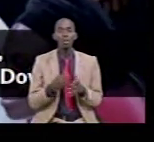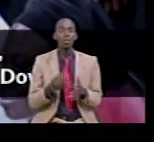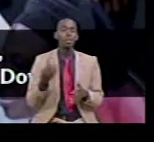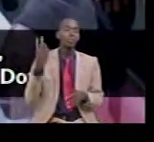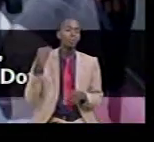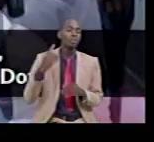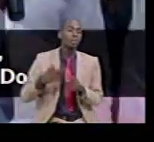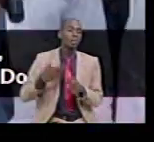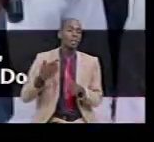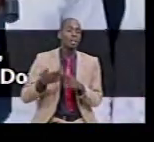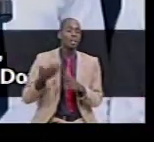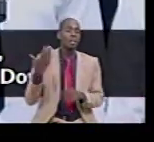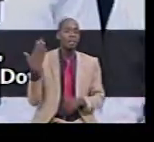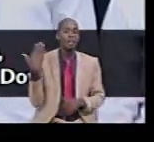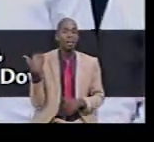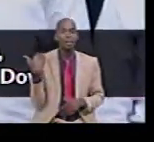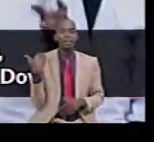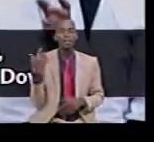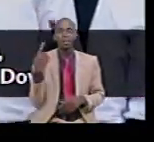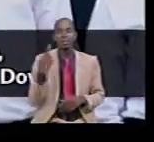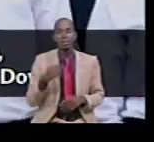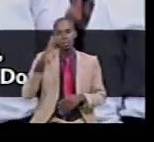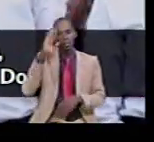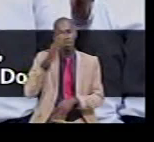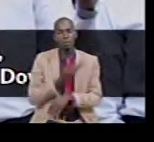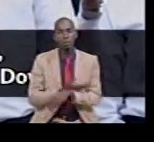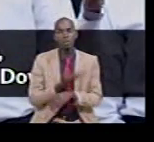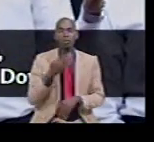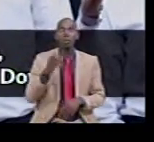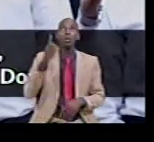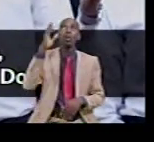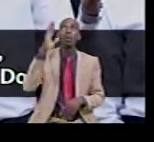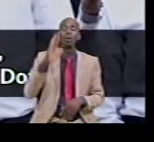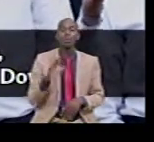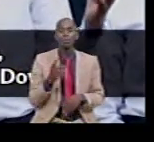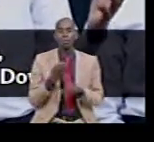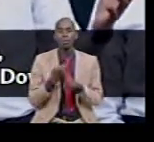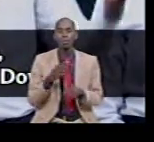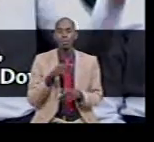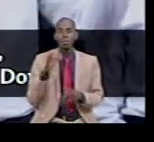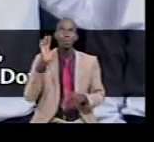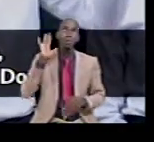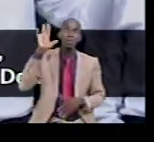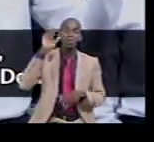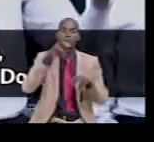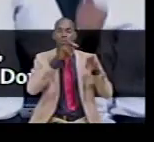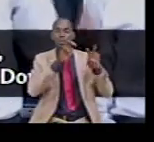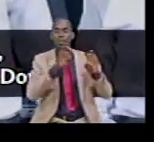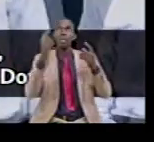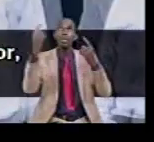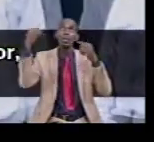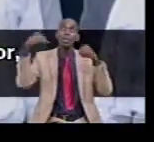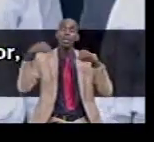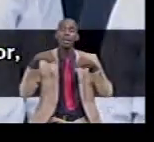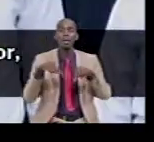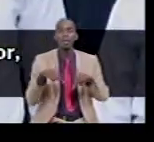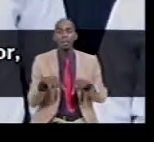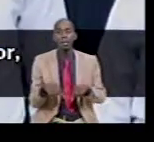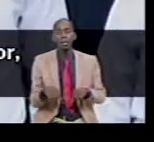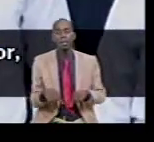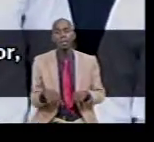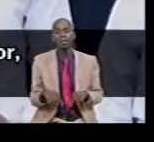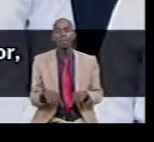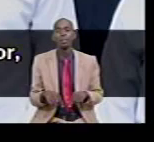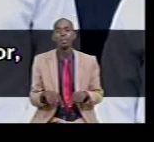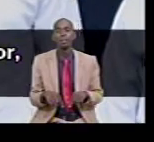was then the Son of God on his throne came